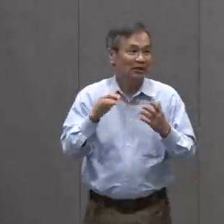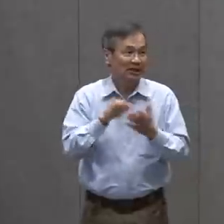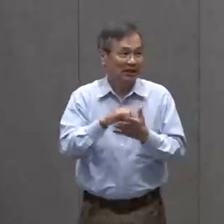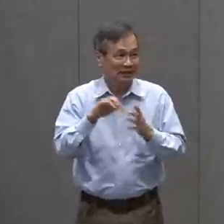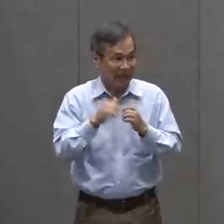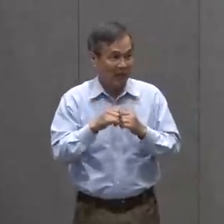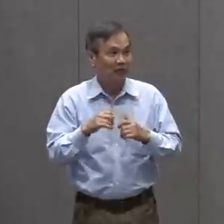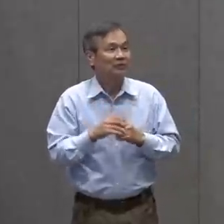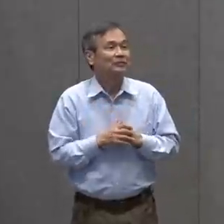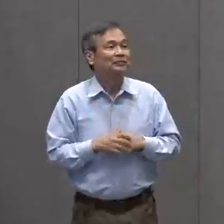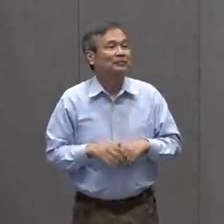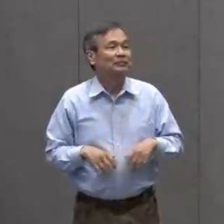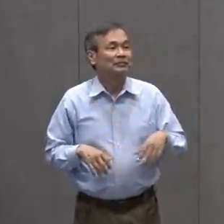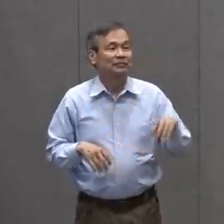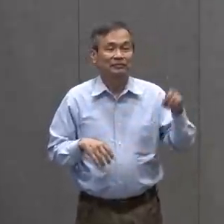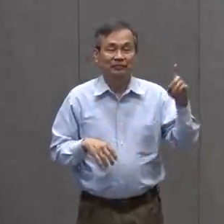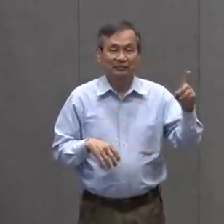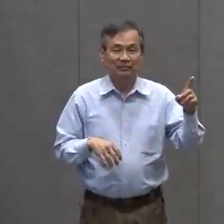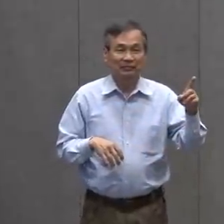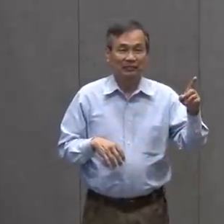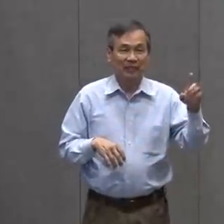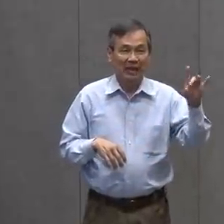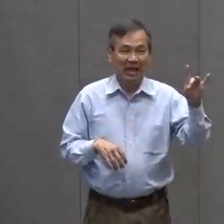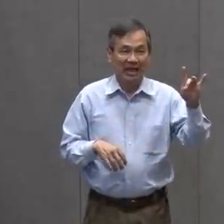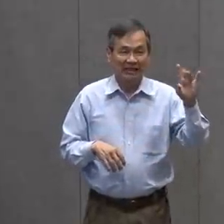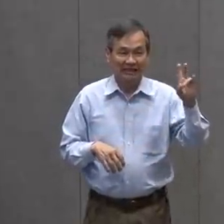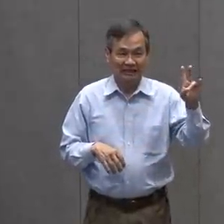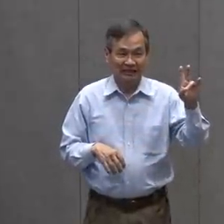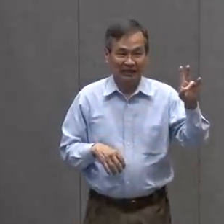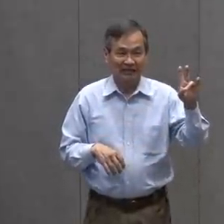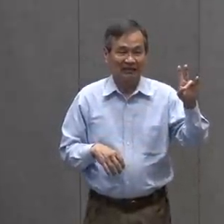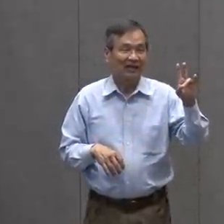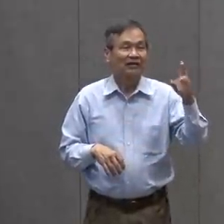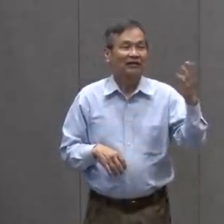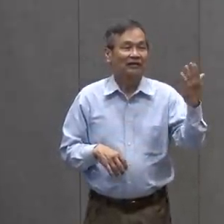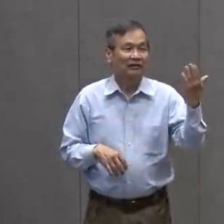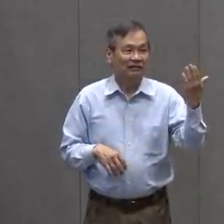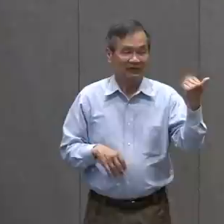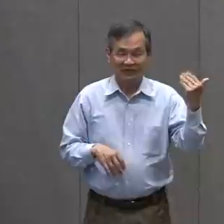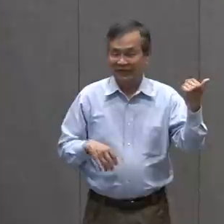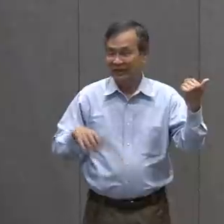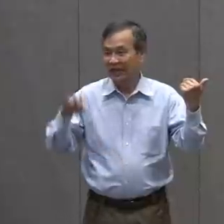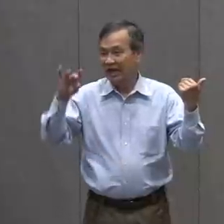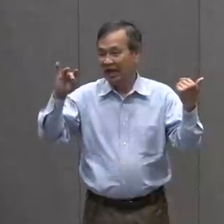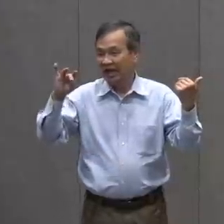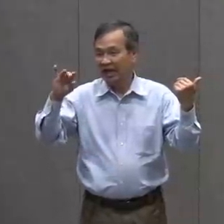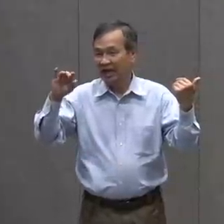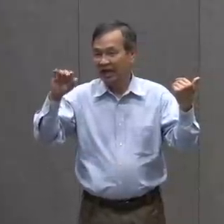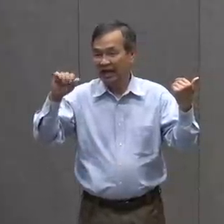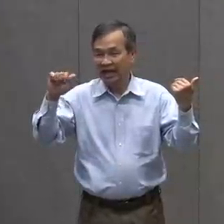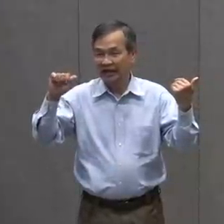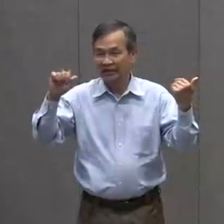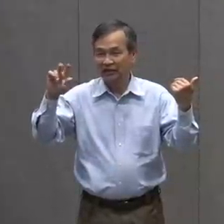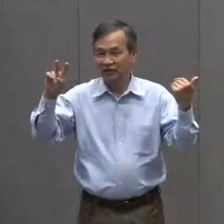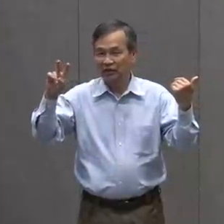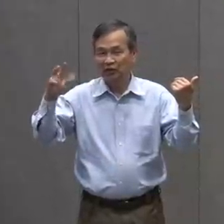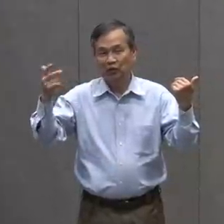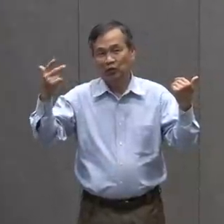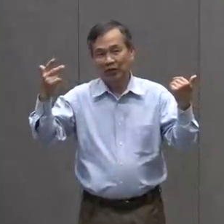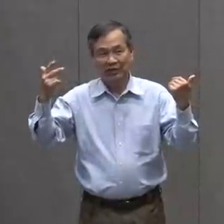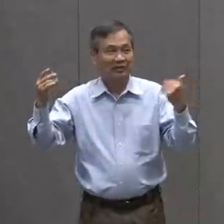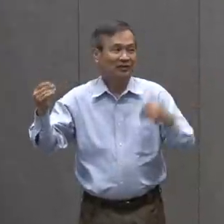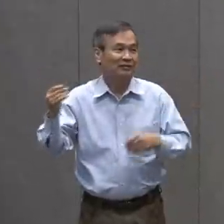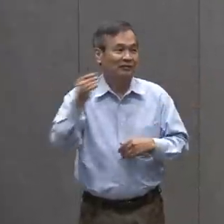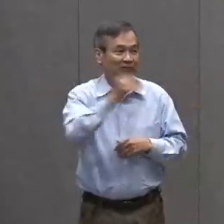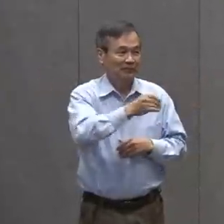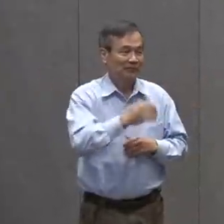it. All right. I have an 8 and a 7, 15. And I have an ace and a 2, it's 3. Thank